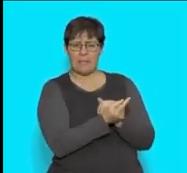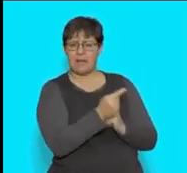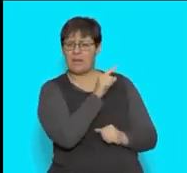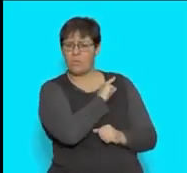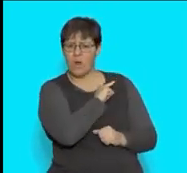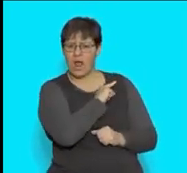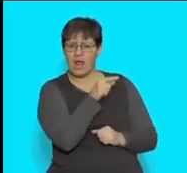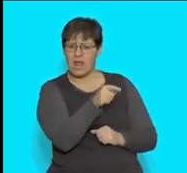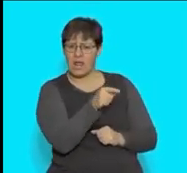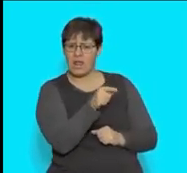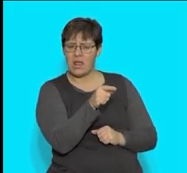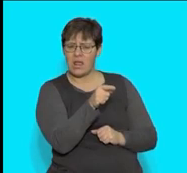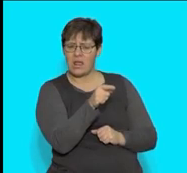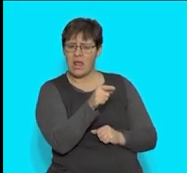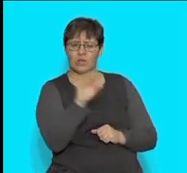They are